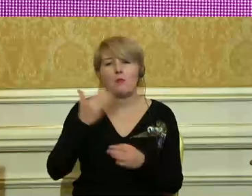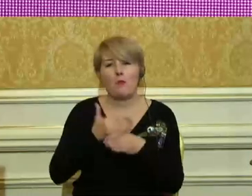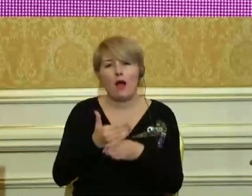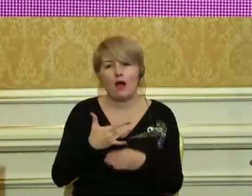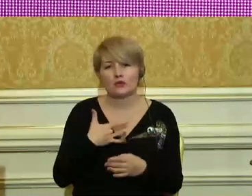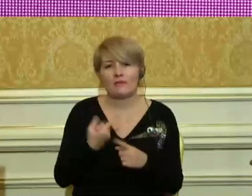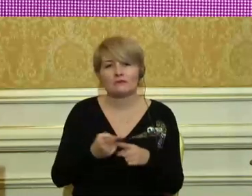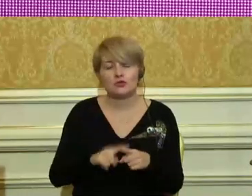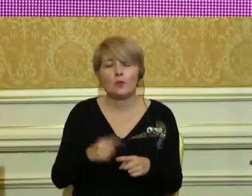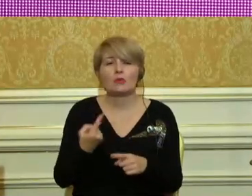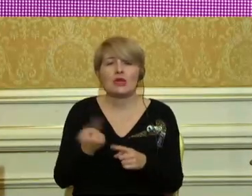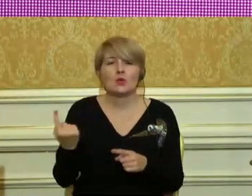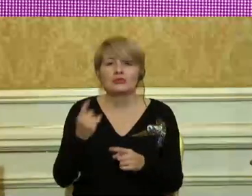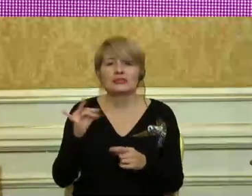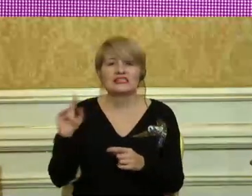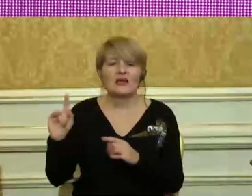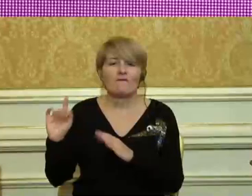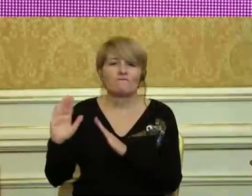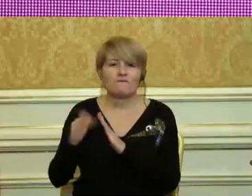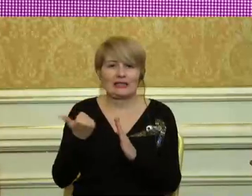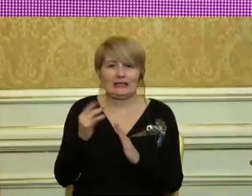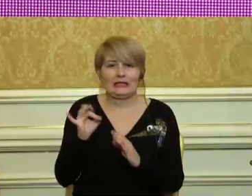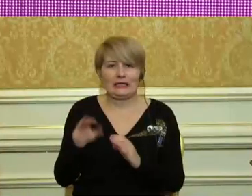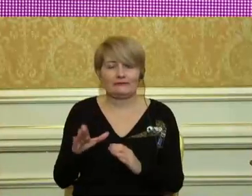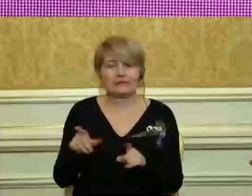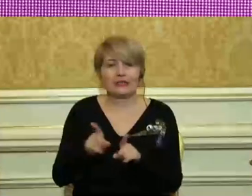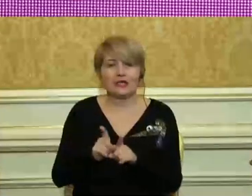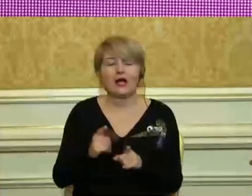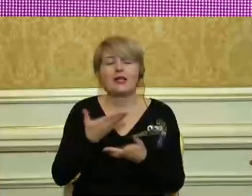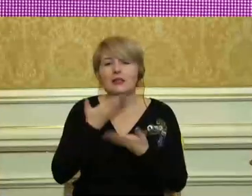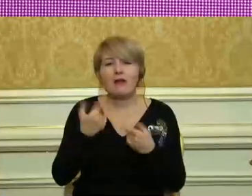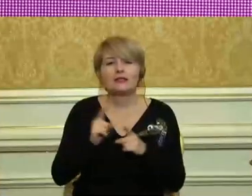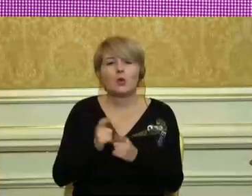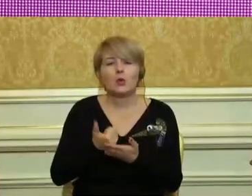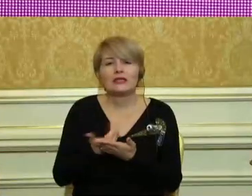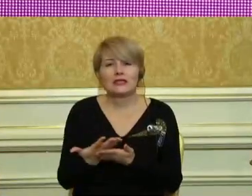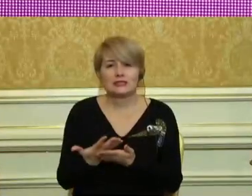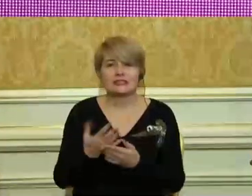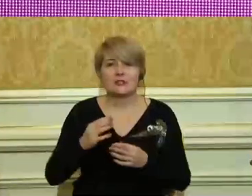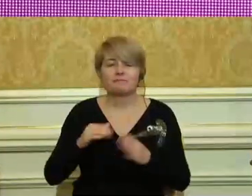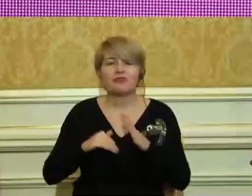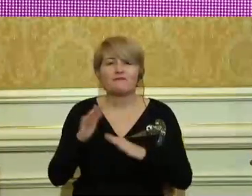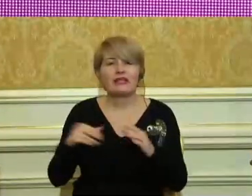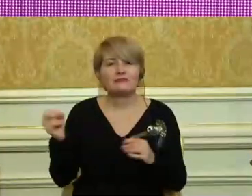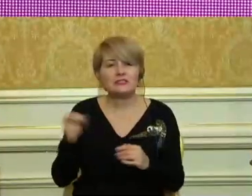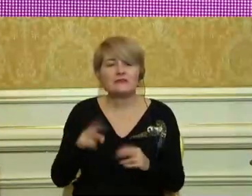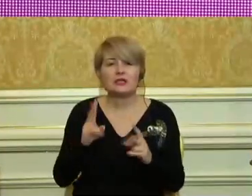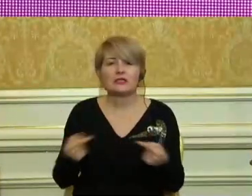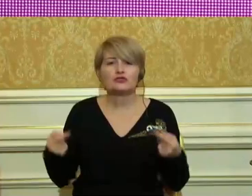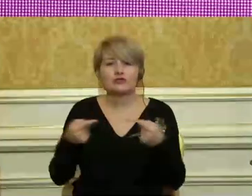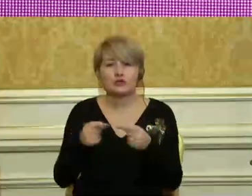advisors, ladies advisors, those who are working with us. So we're very thankful. So while we do not have a lot